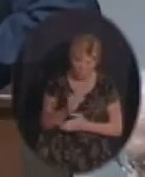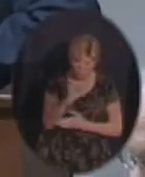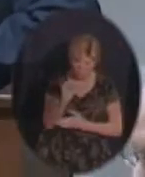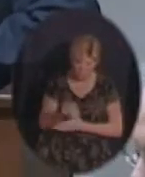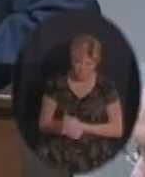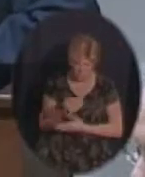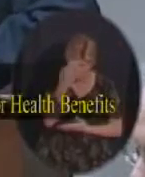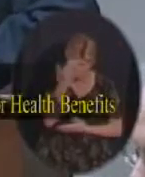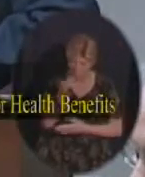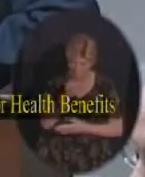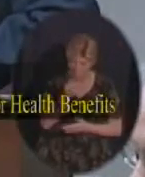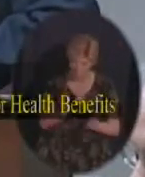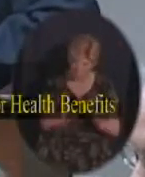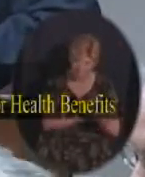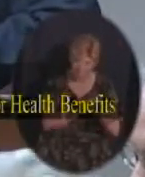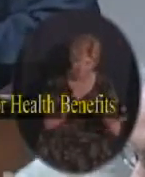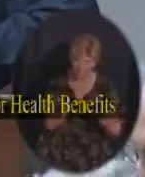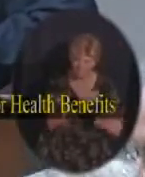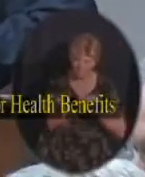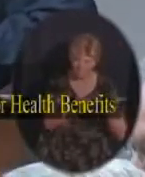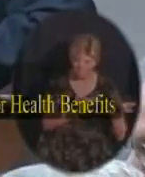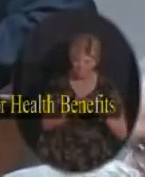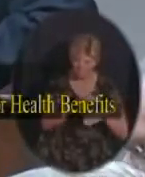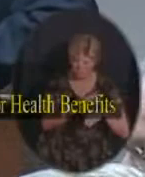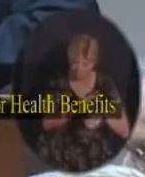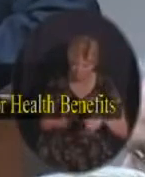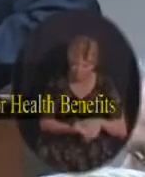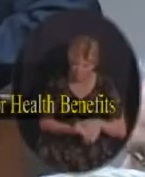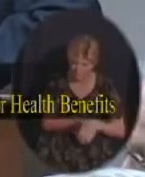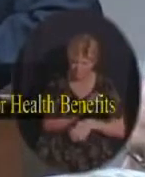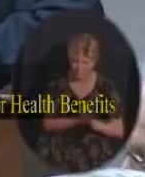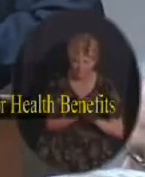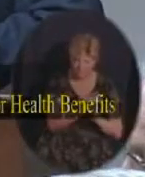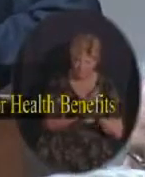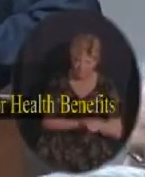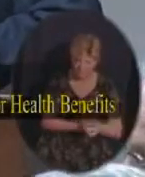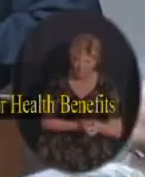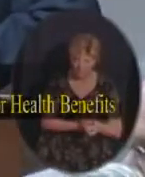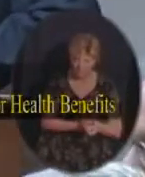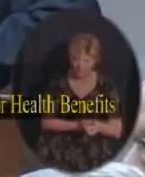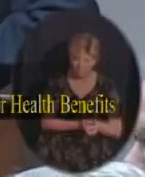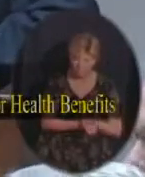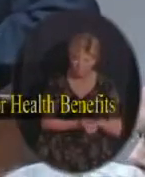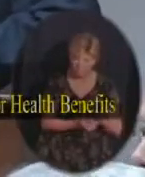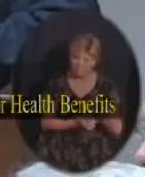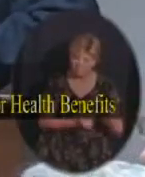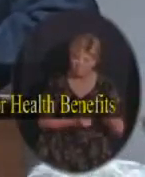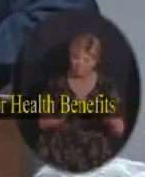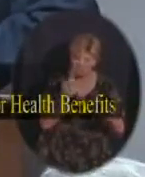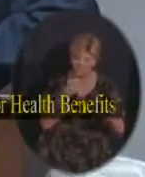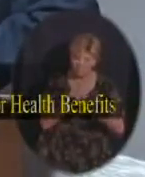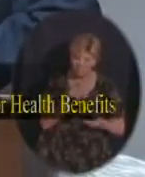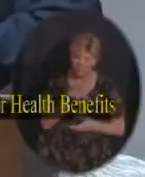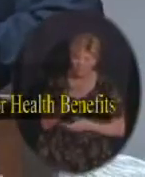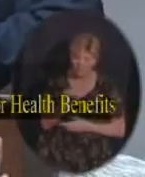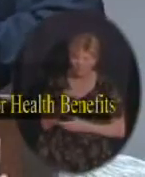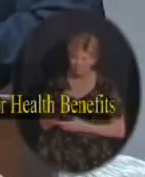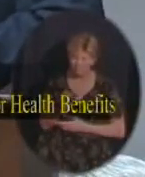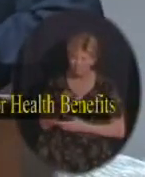those services that are available, in-house legal, regarding benefit, FMLA, Family Medical Leave Act, and other issues like